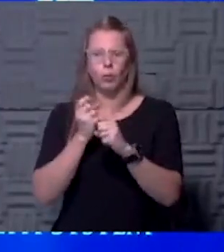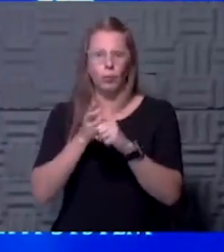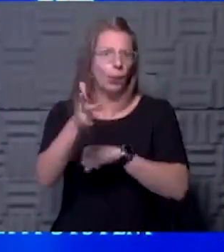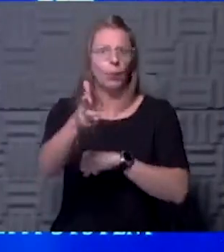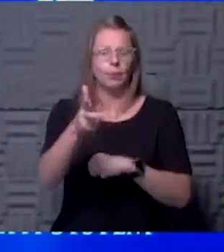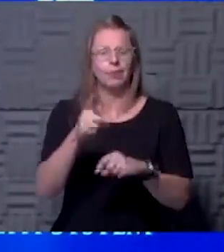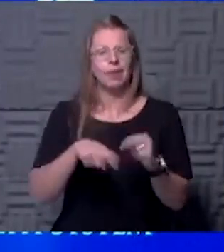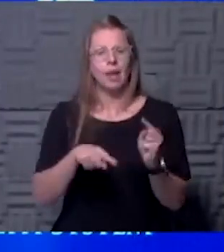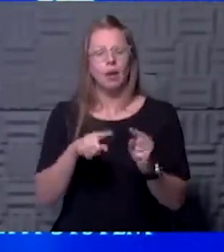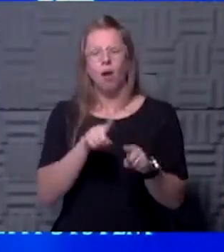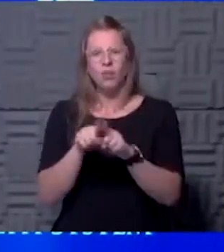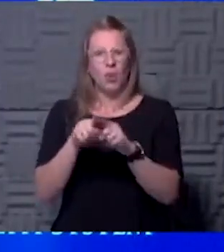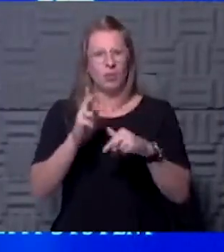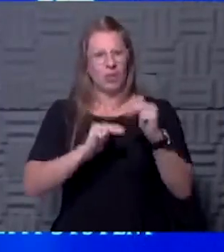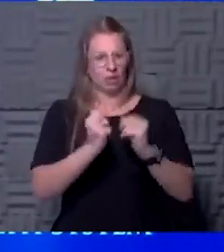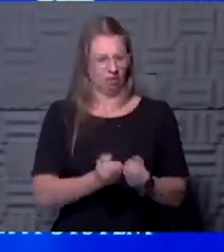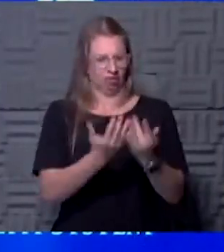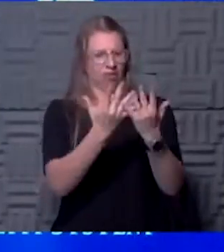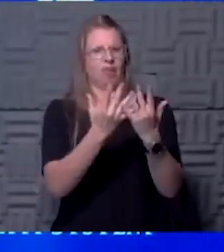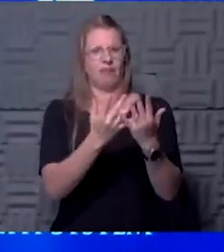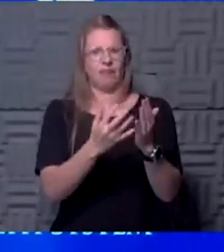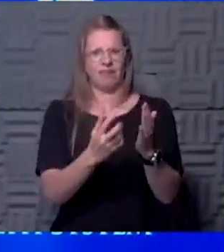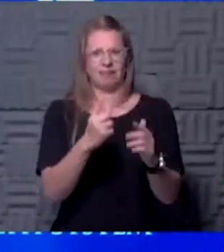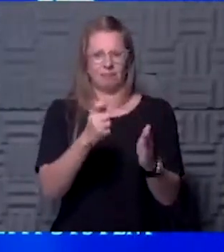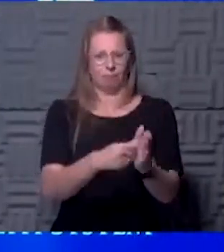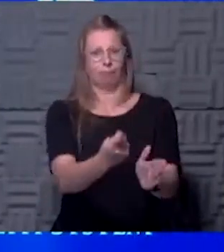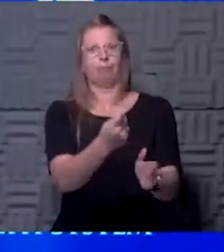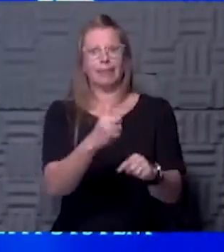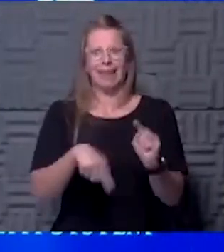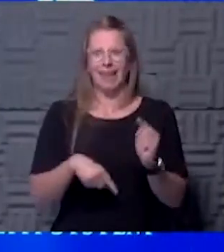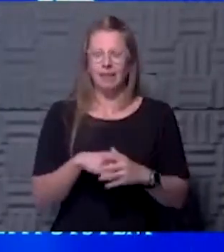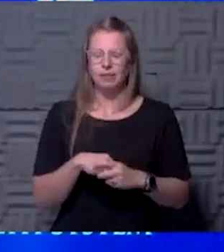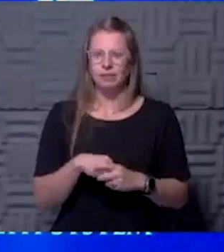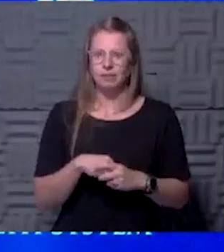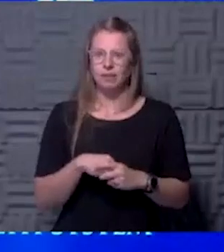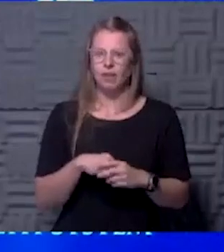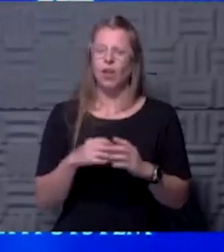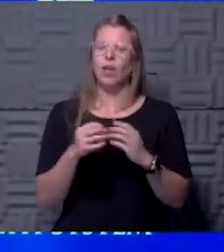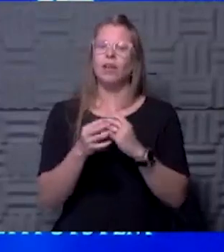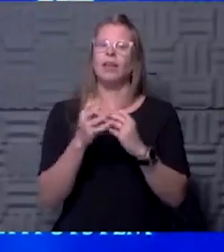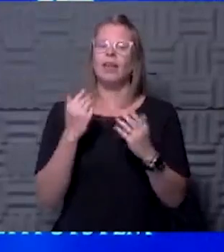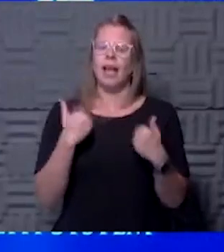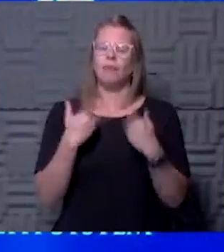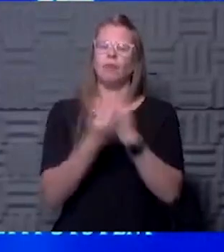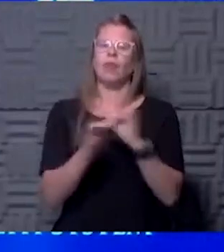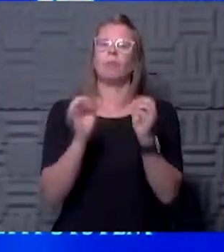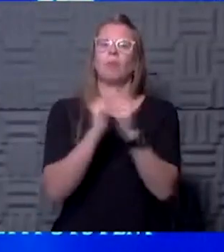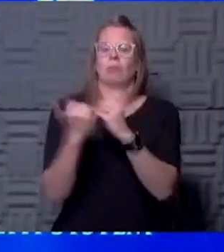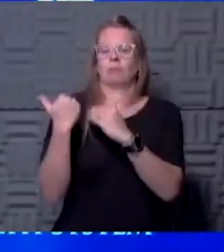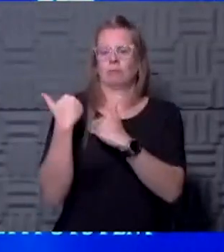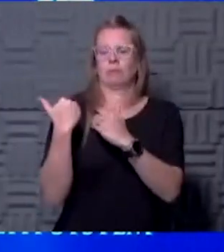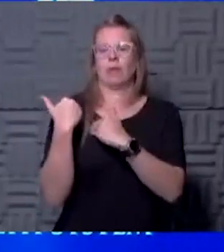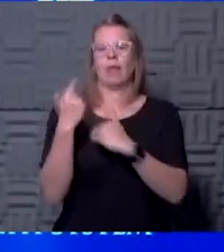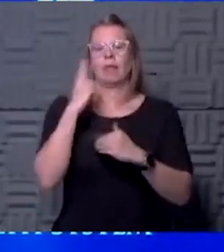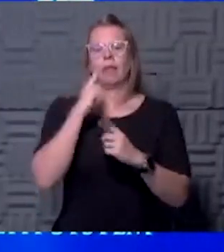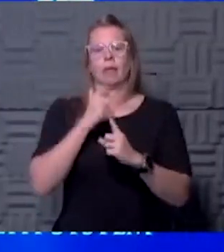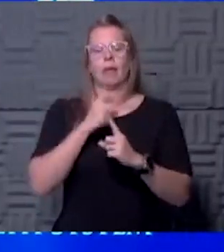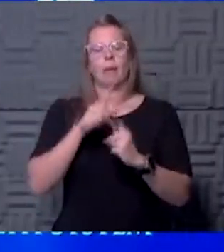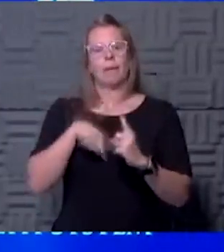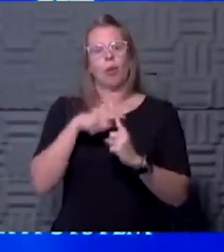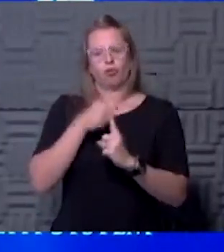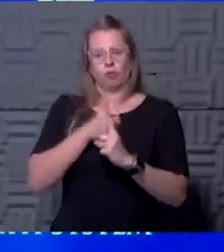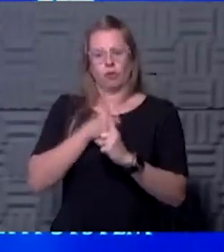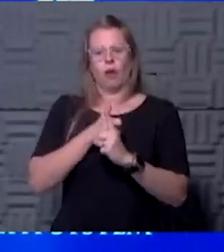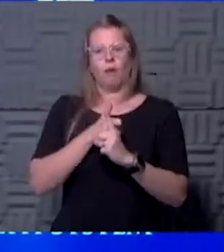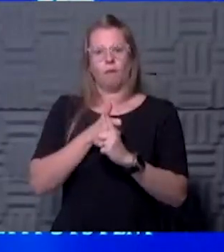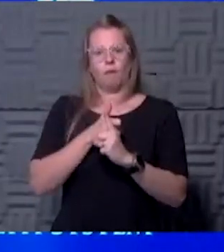So those are things that you can't do even though we have freedom, because there's freedom with responsibility. Think about yourself as a